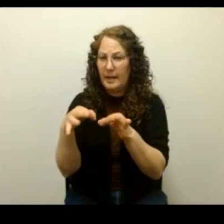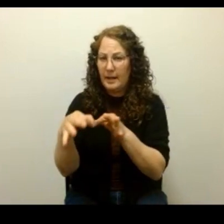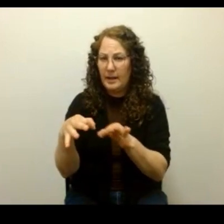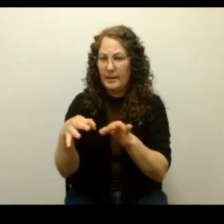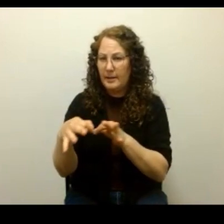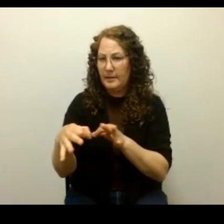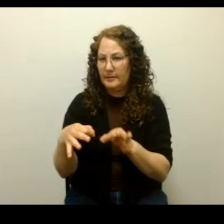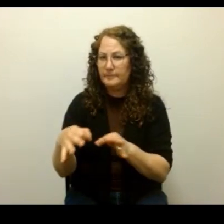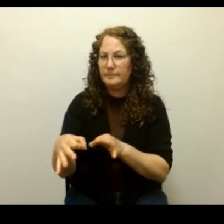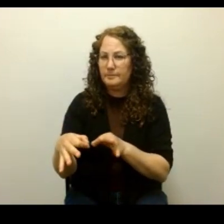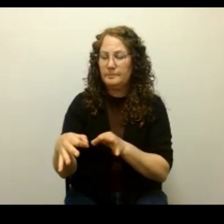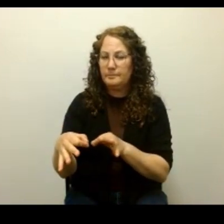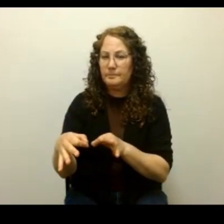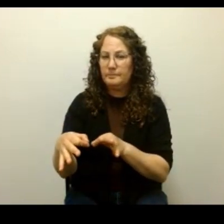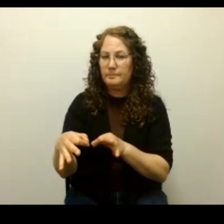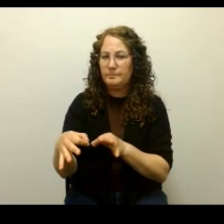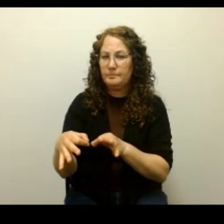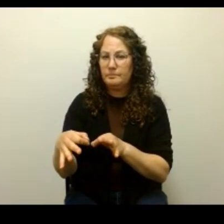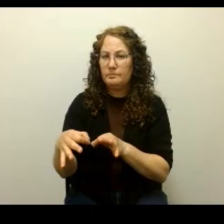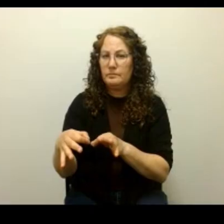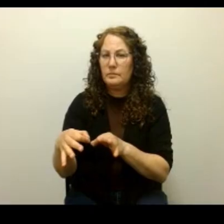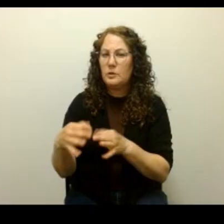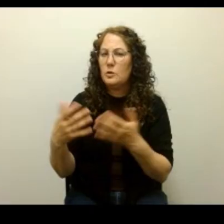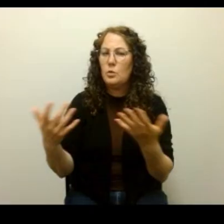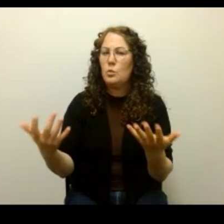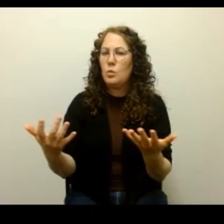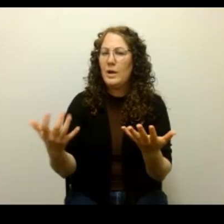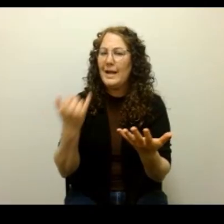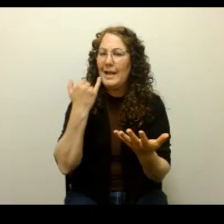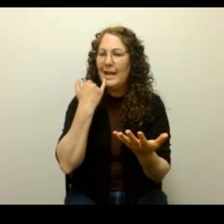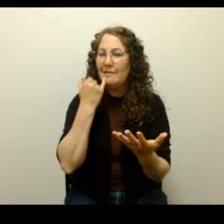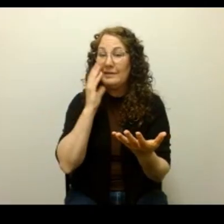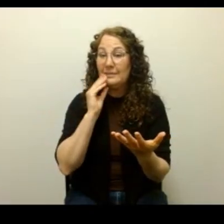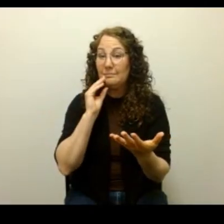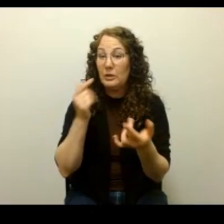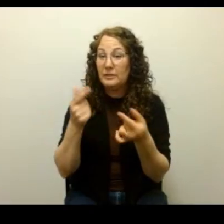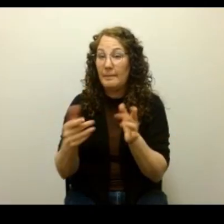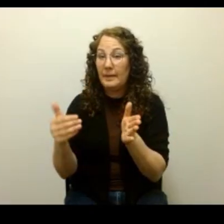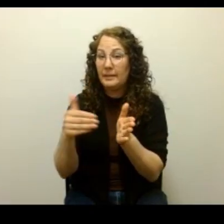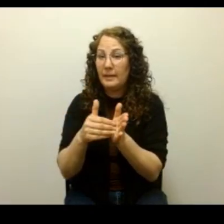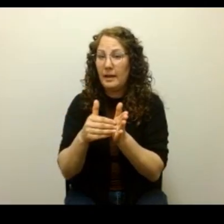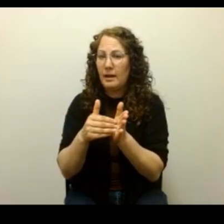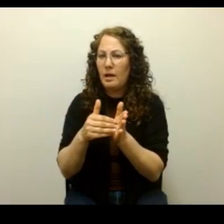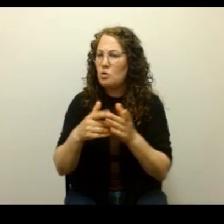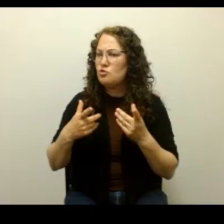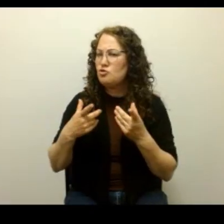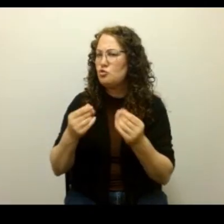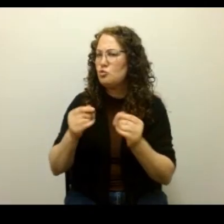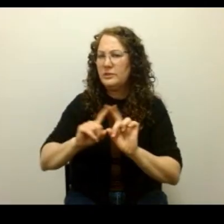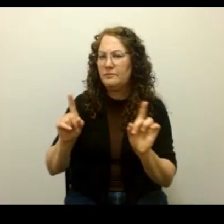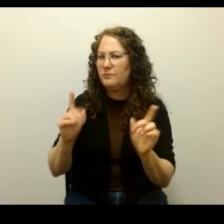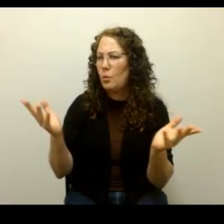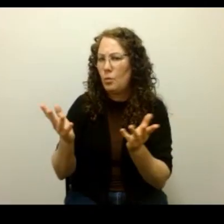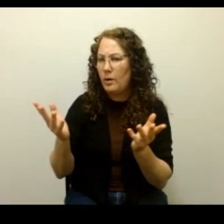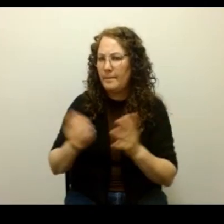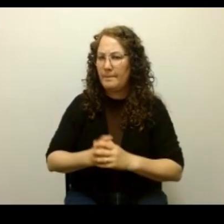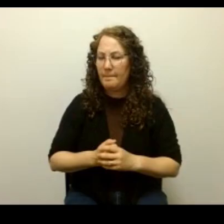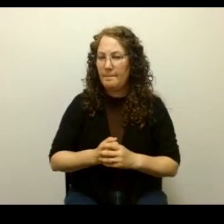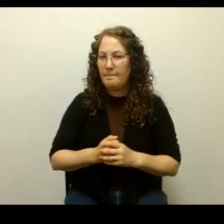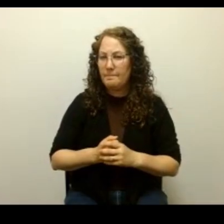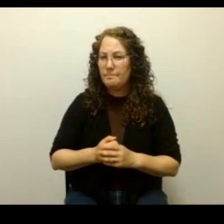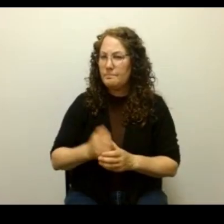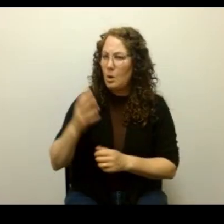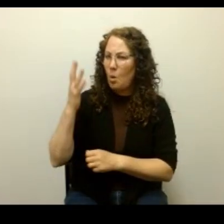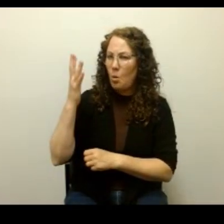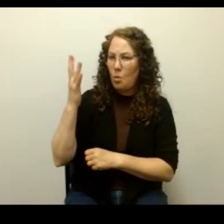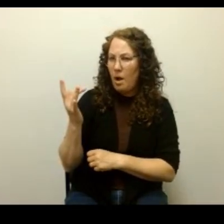do differently if such an experience happens again, and why would you be